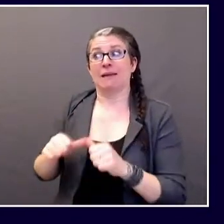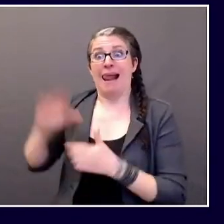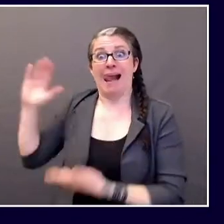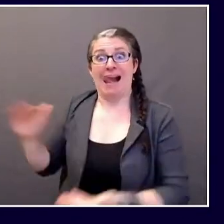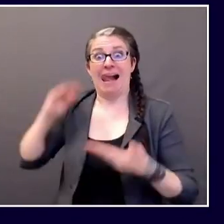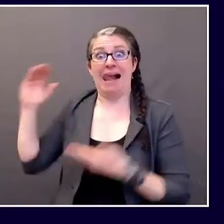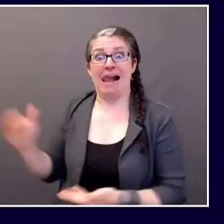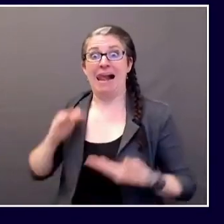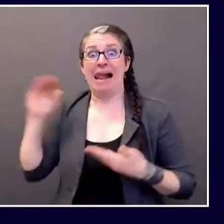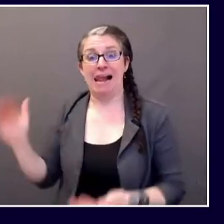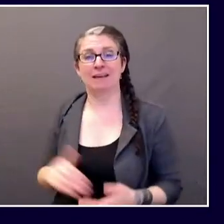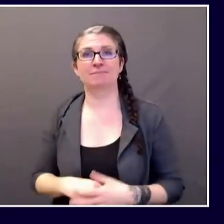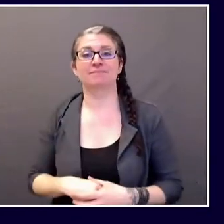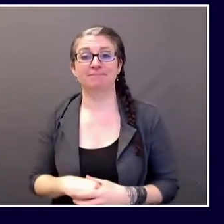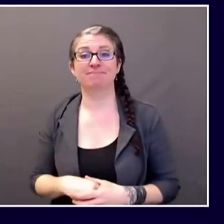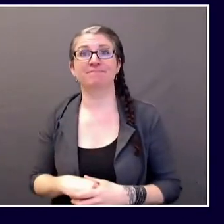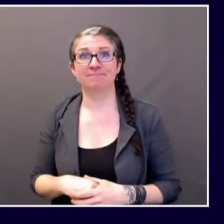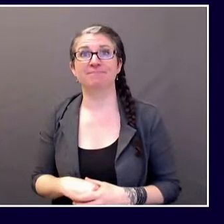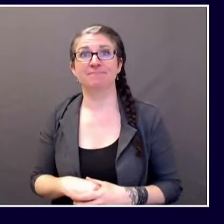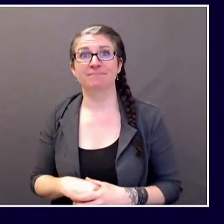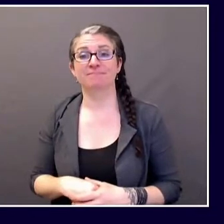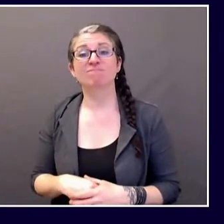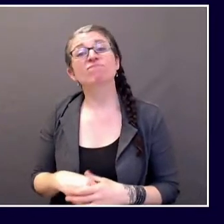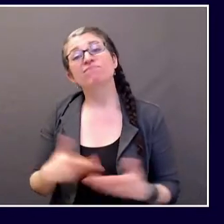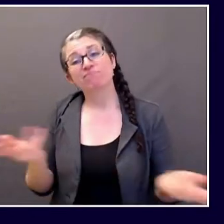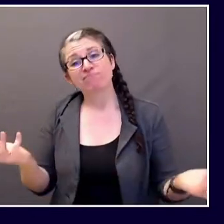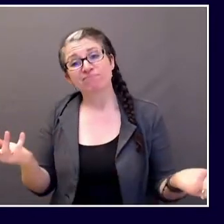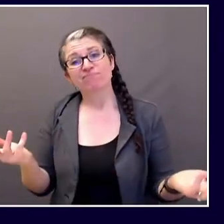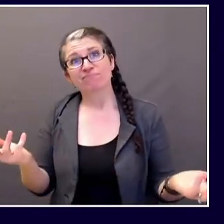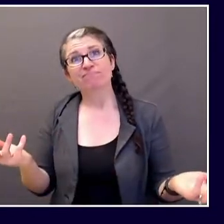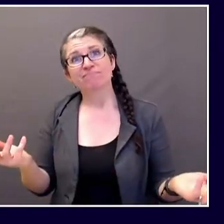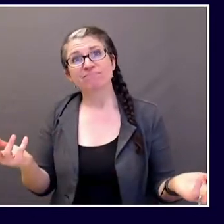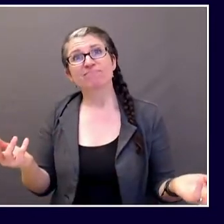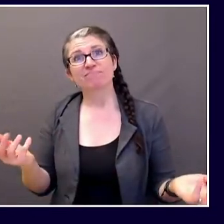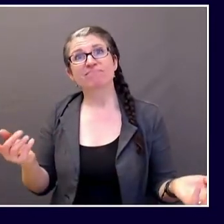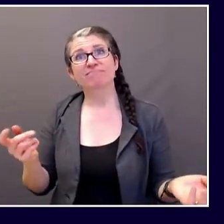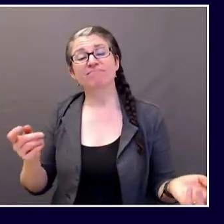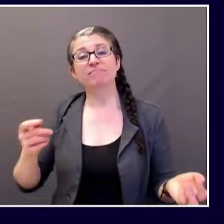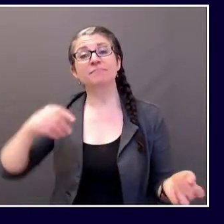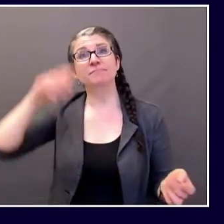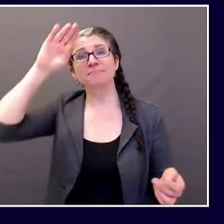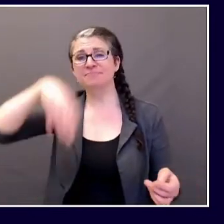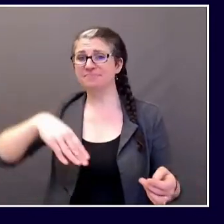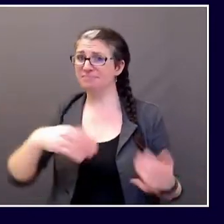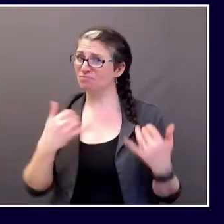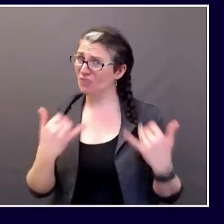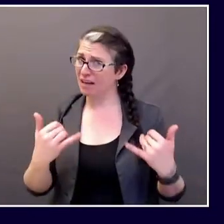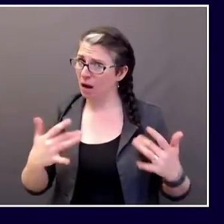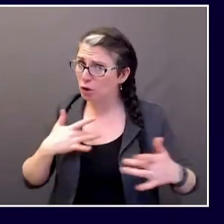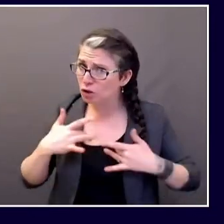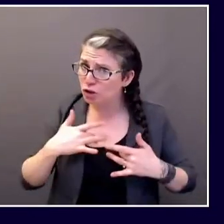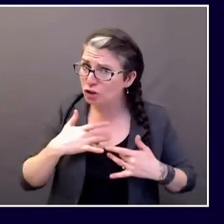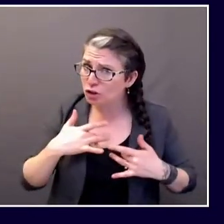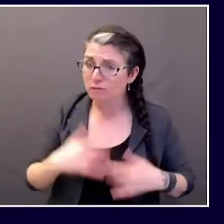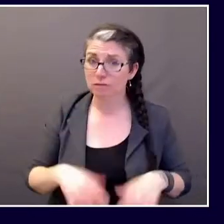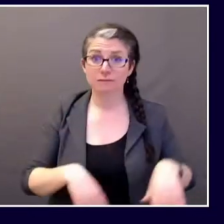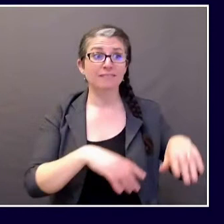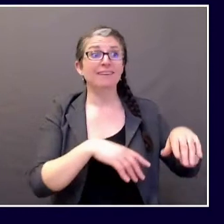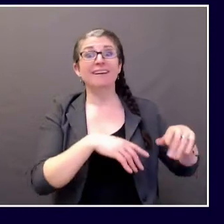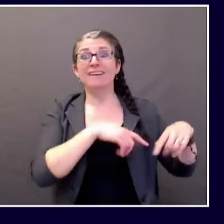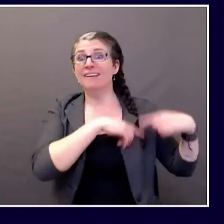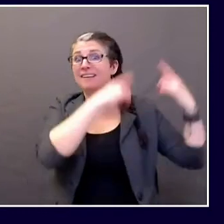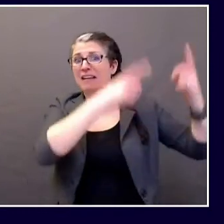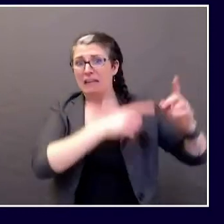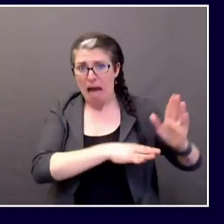we're starting to see some faint concerns on the horizon with a slight uptick in the positivity rate. We're keeping